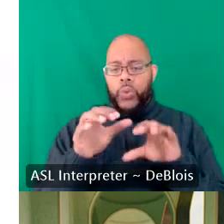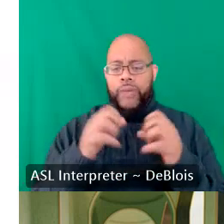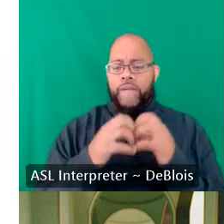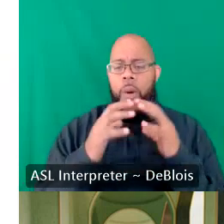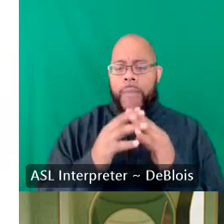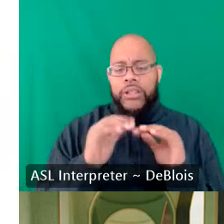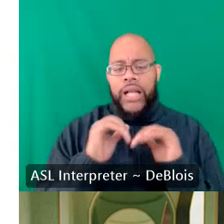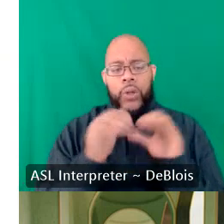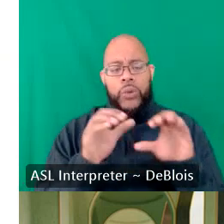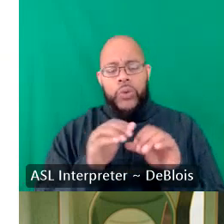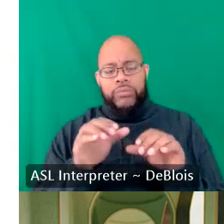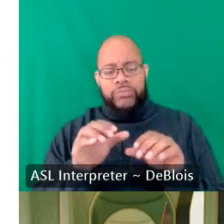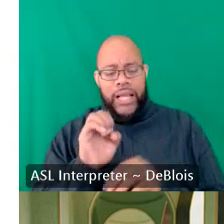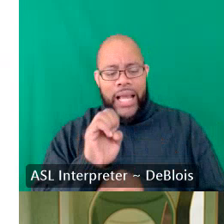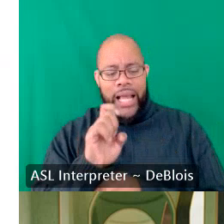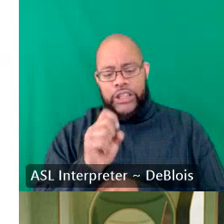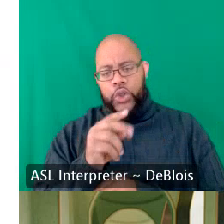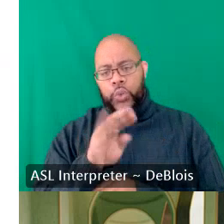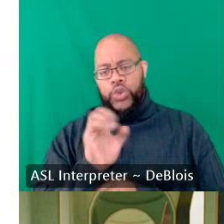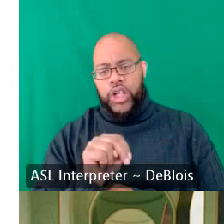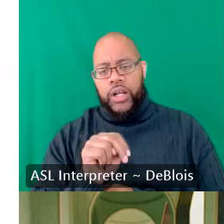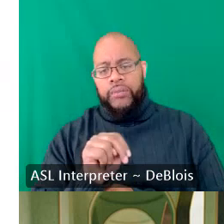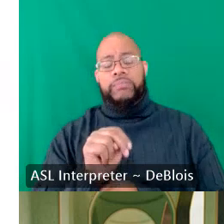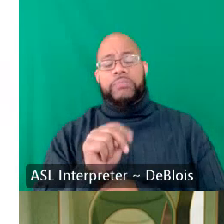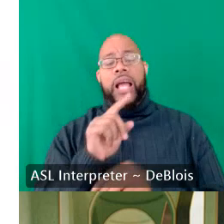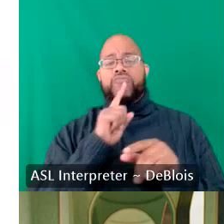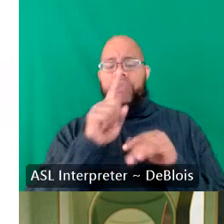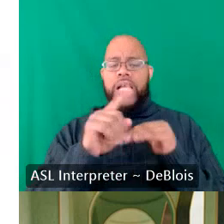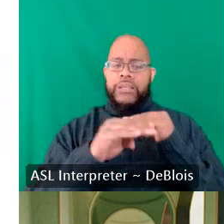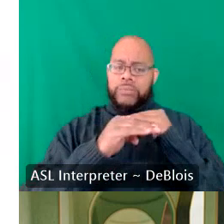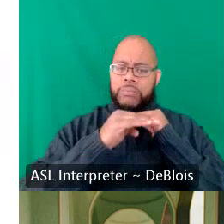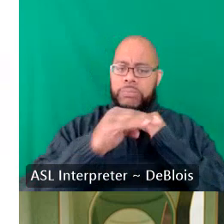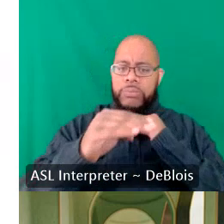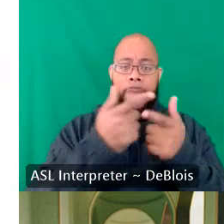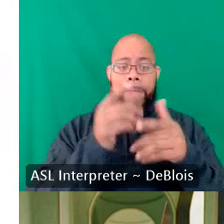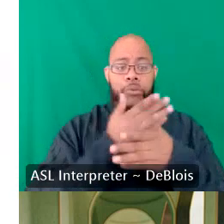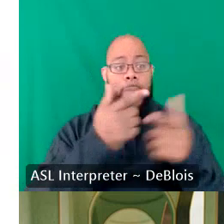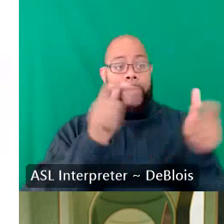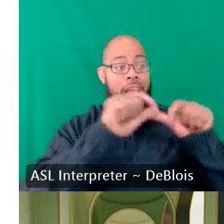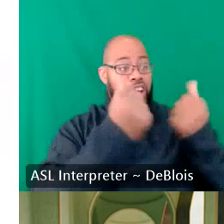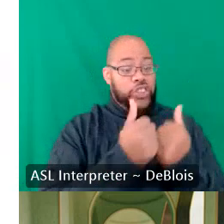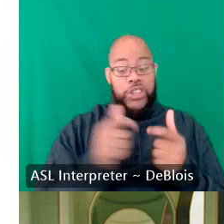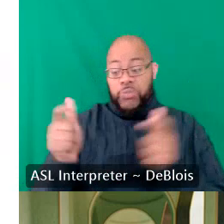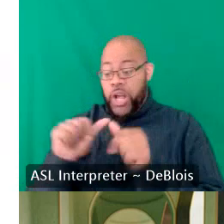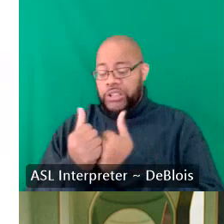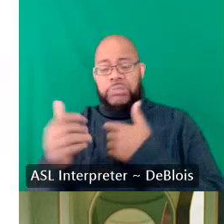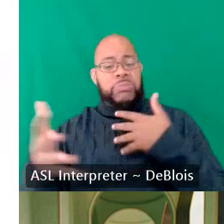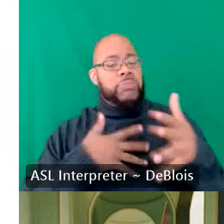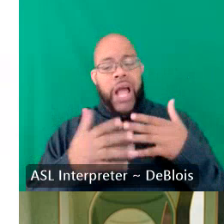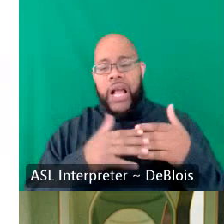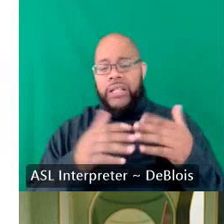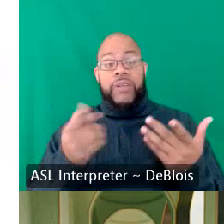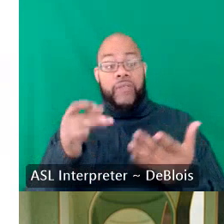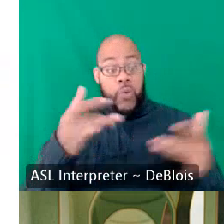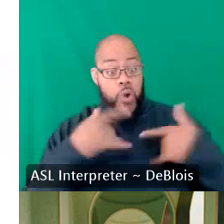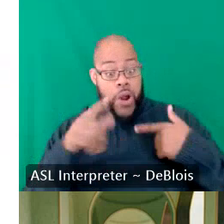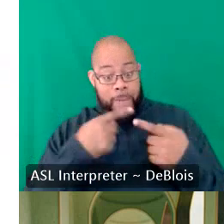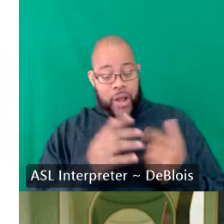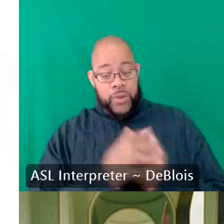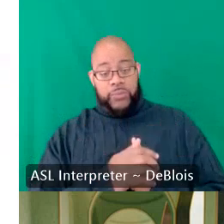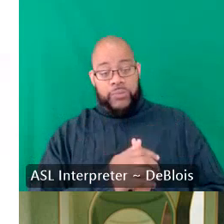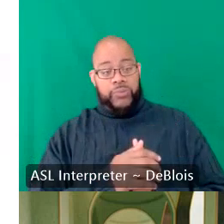to do execution, and it levels the playing field between big agencies and small agencies. Because if you are ever worried about what